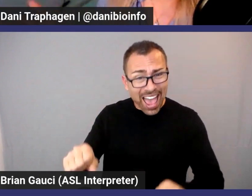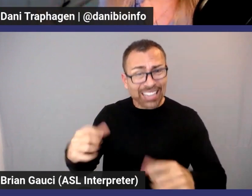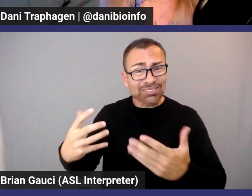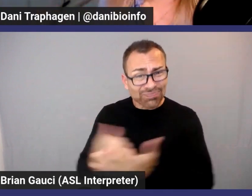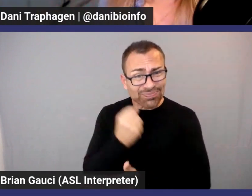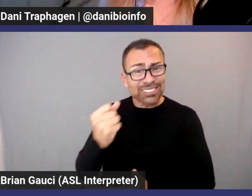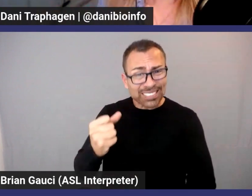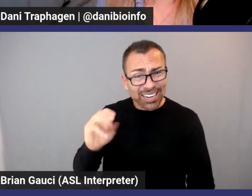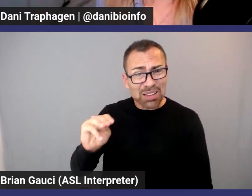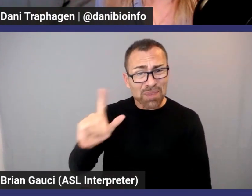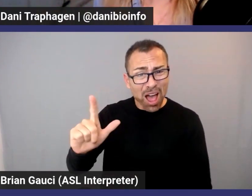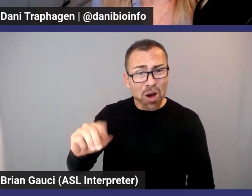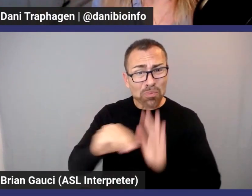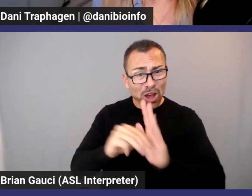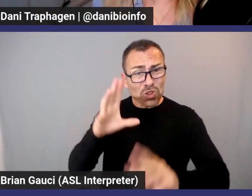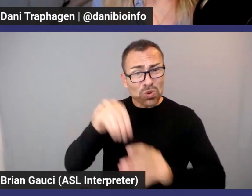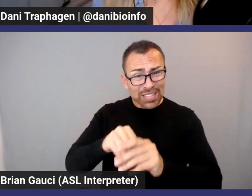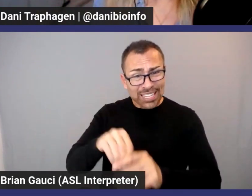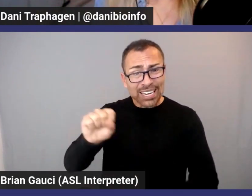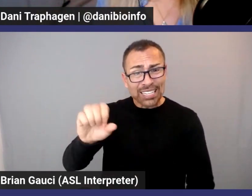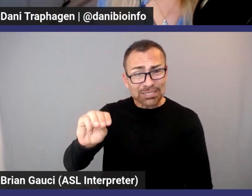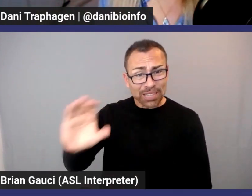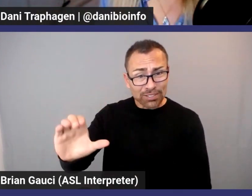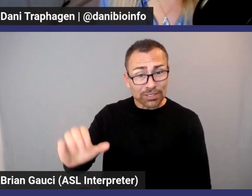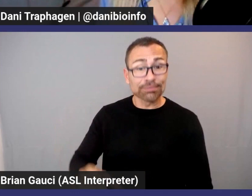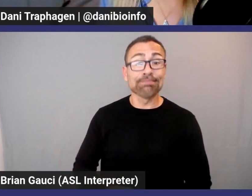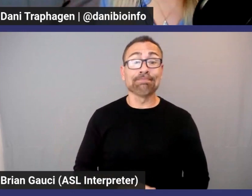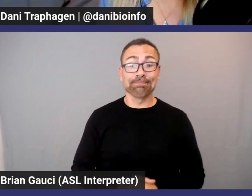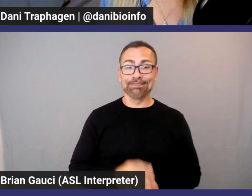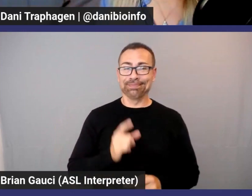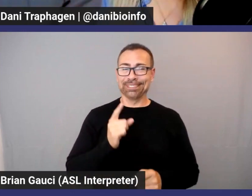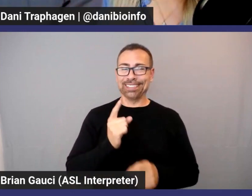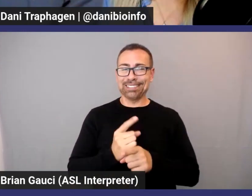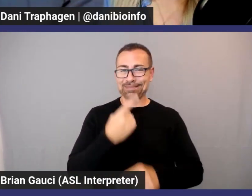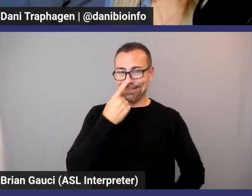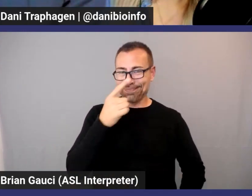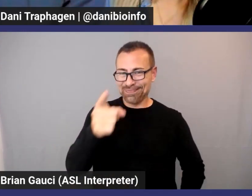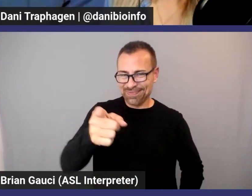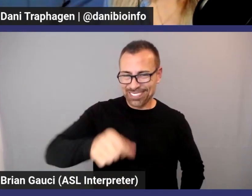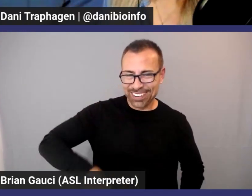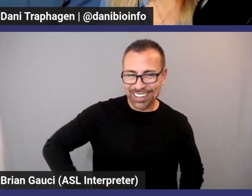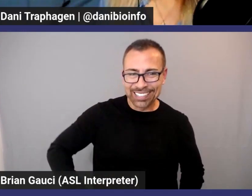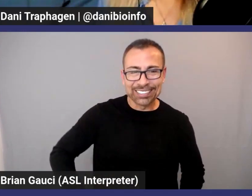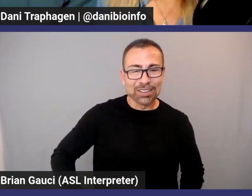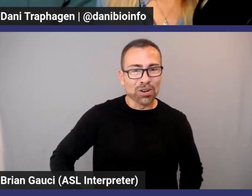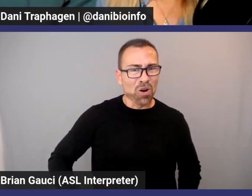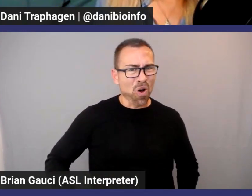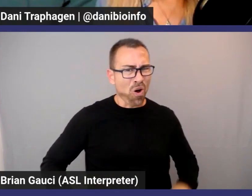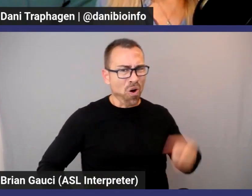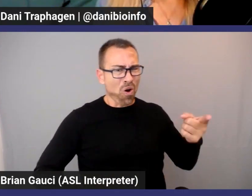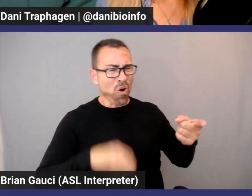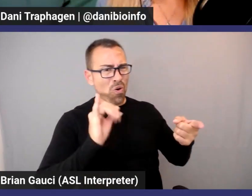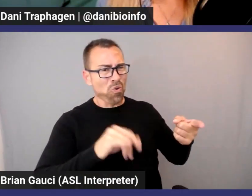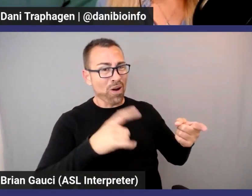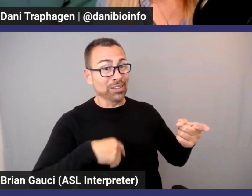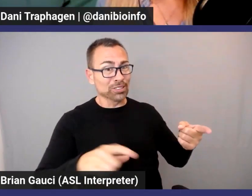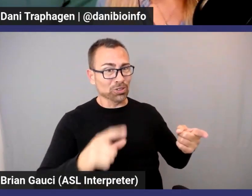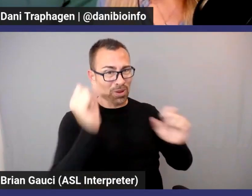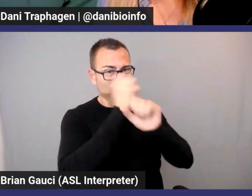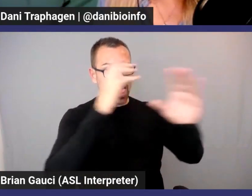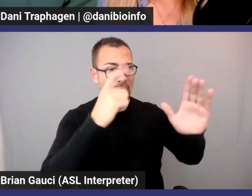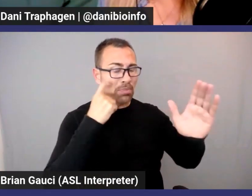within SageMaker Canvas? That's right. That's pretty I smart. heard recognition. So image recognition,